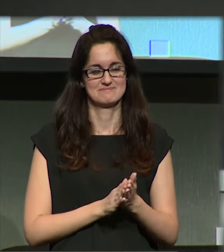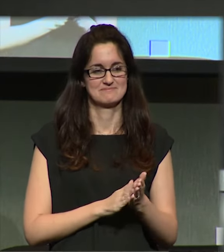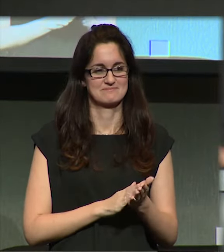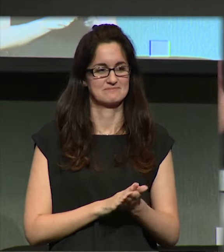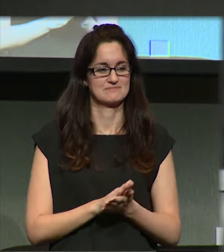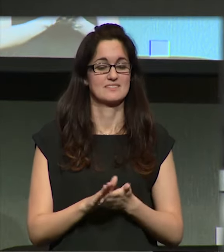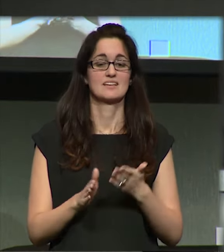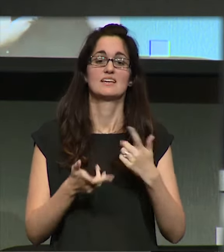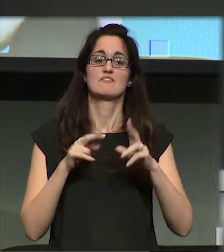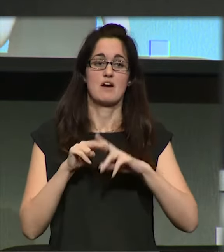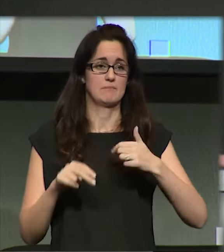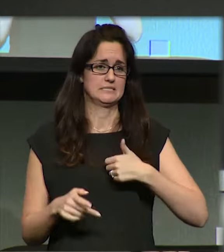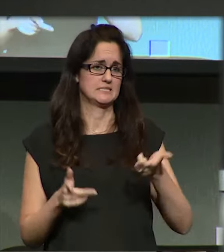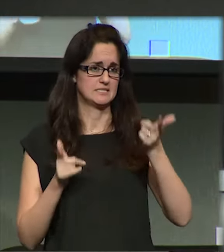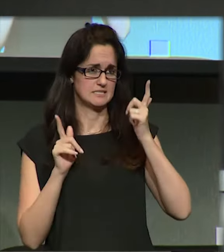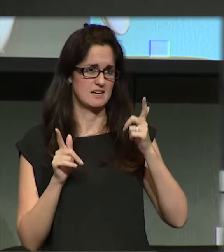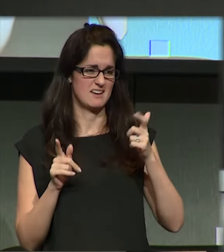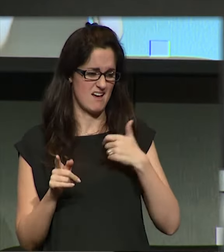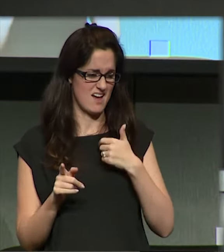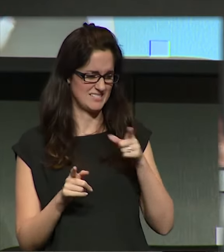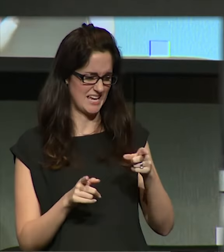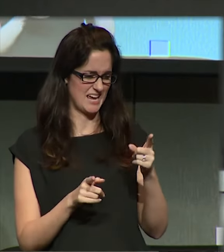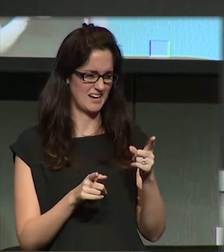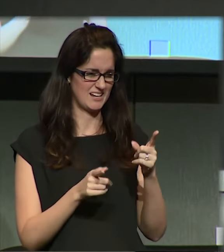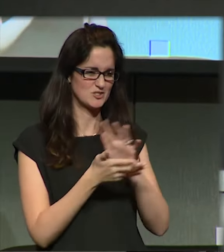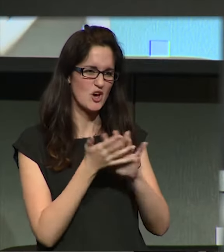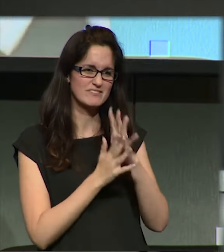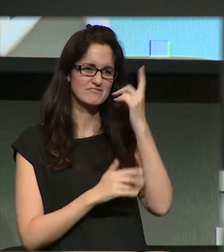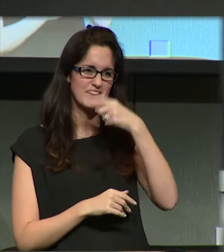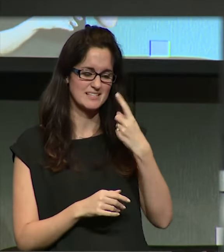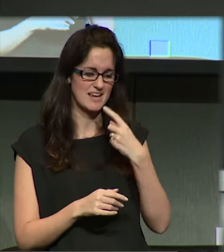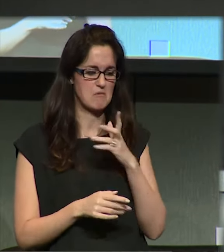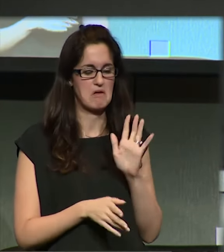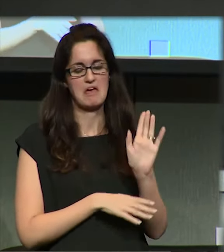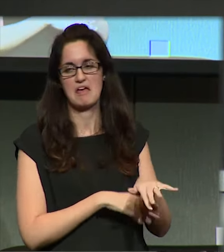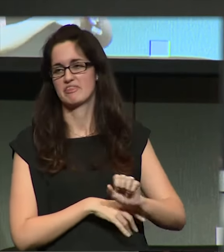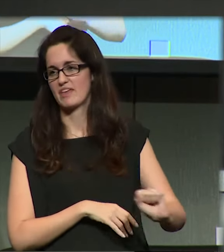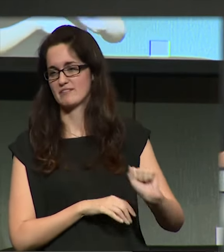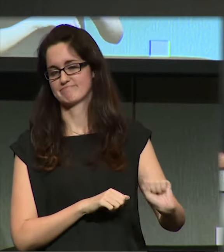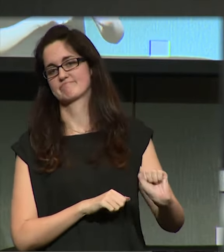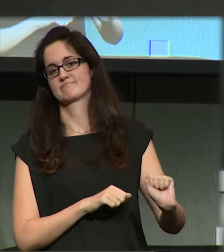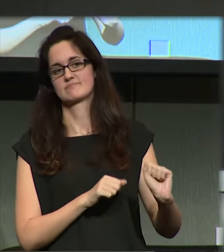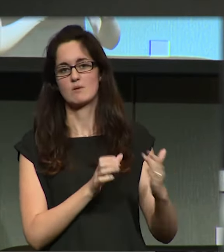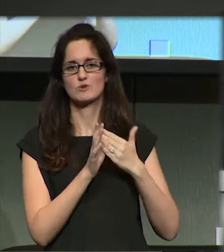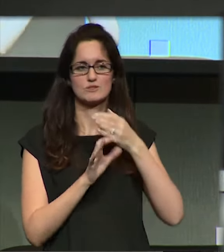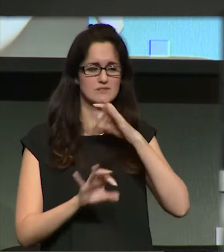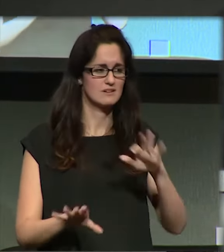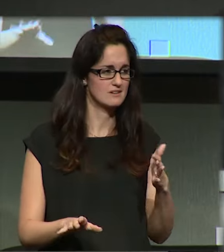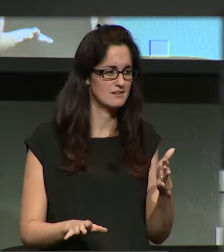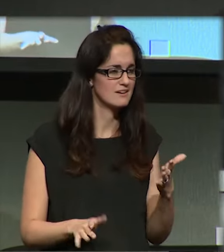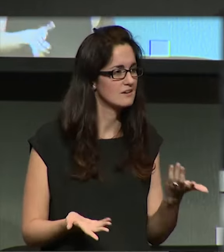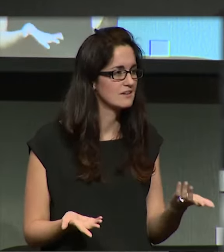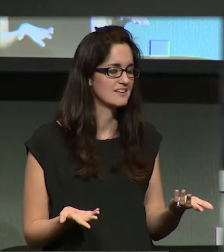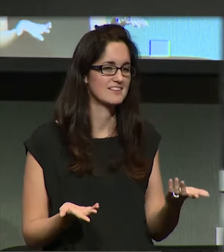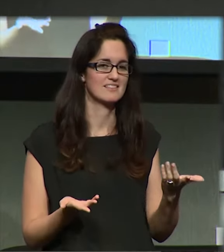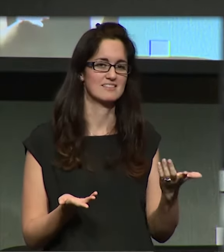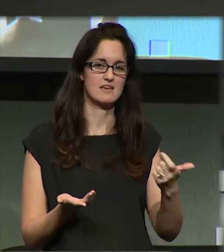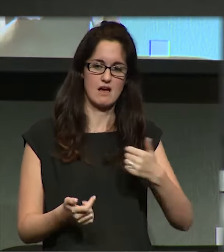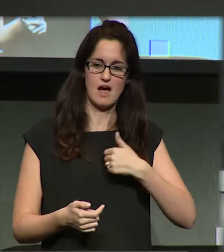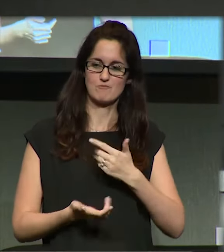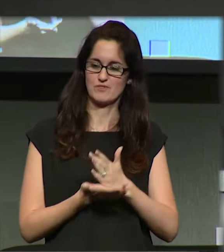If I'm a teacher and I don't do anything about it and I just say, oh, that's just Aboriginal kids, they're like that. Well, I'm actually